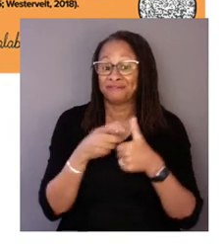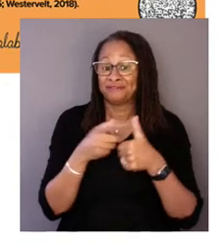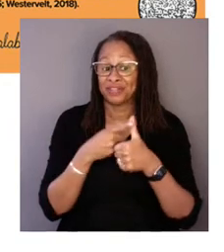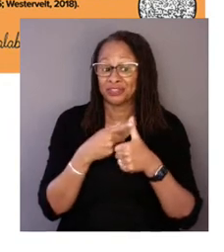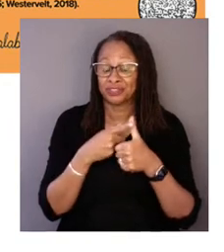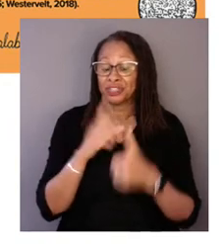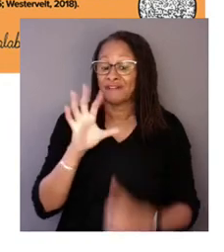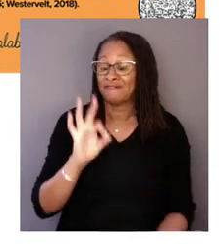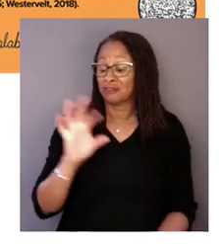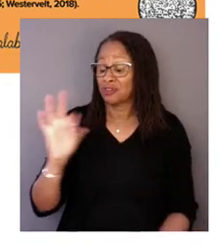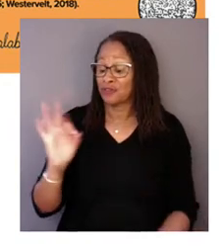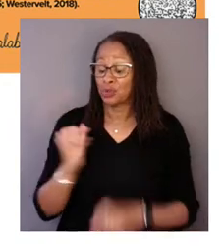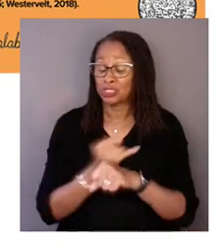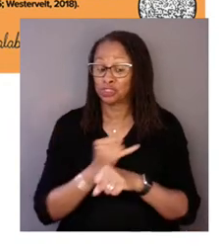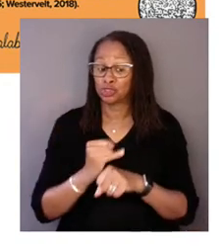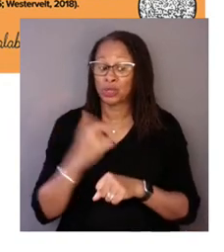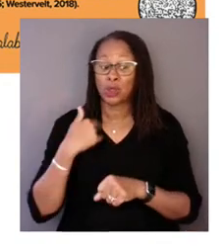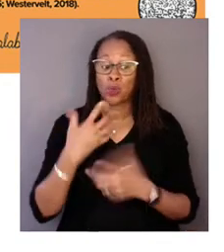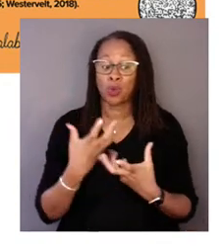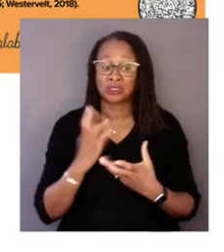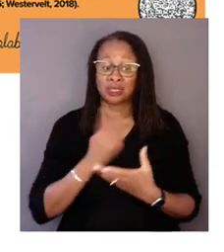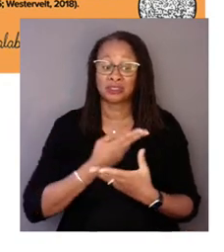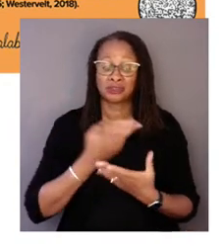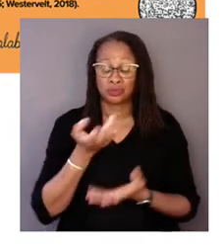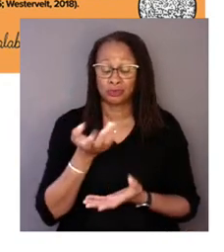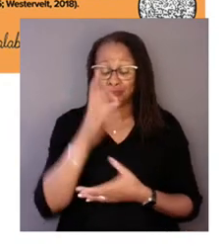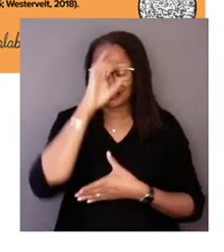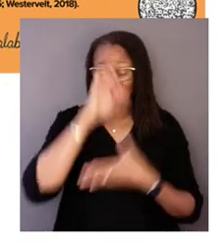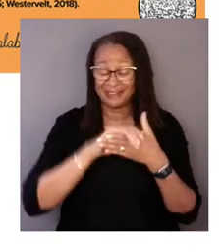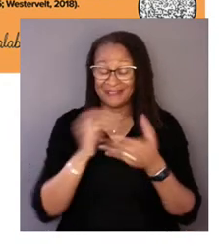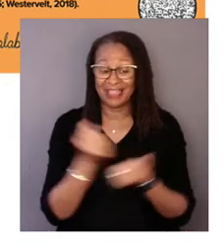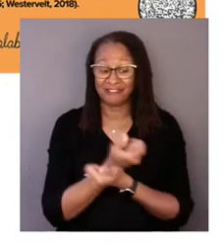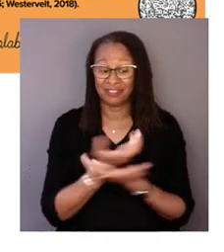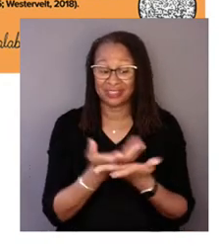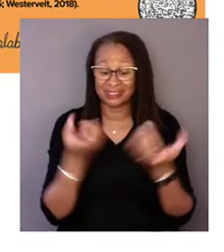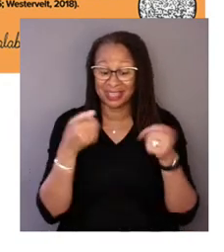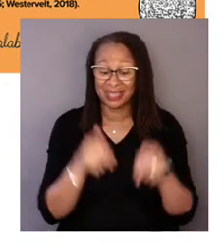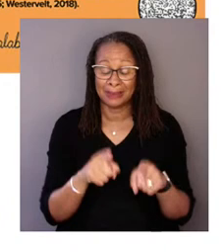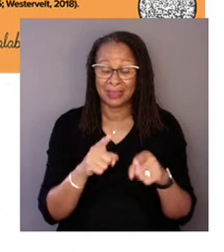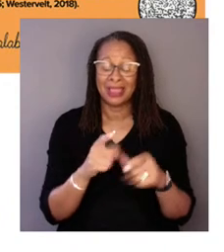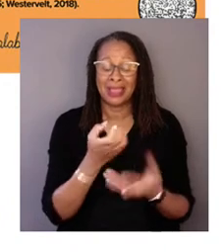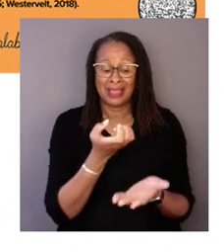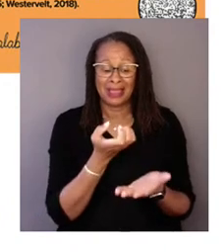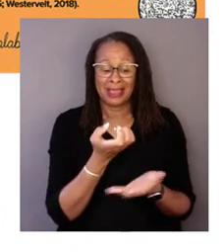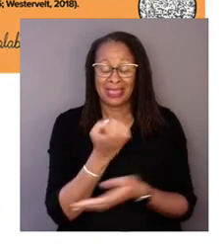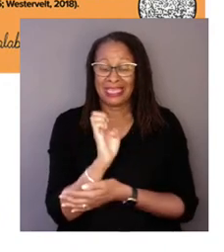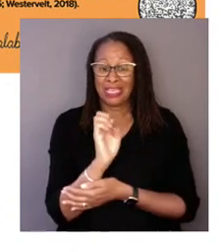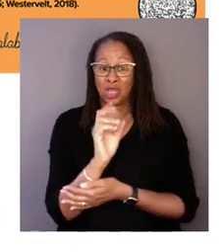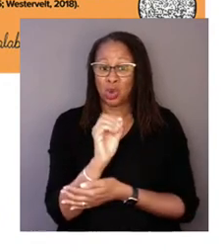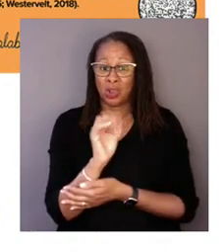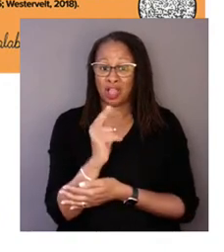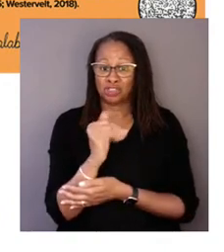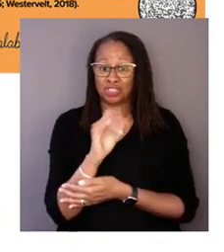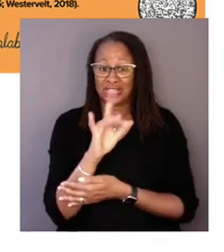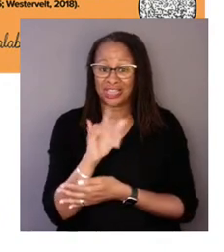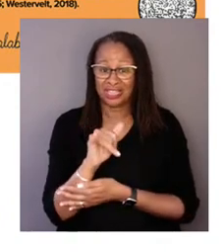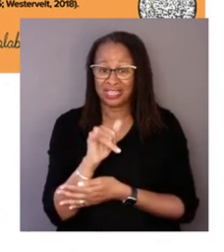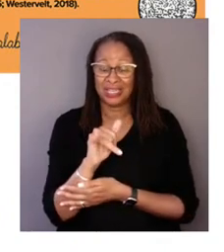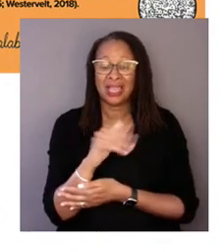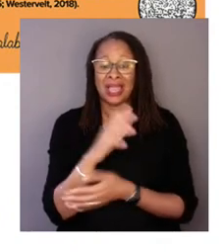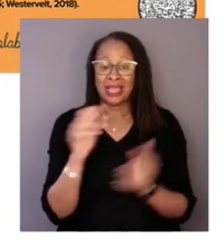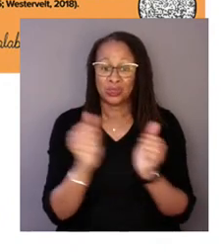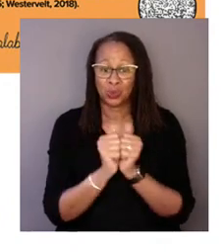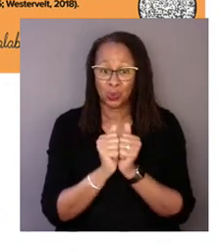industry wants us to believe that everything that's happening ecologically in the world and with the climate crisis is our fault as